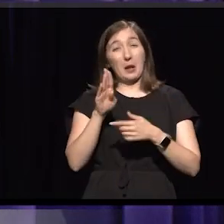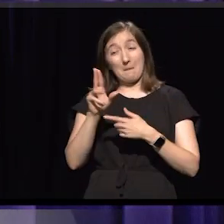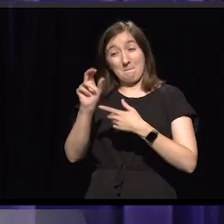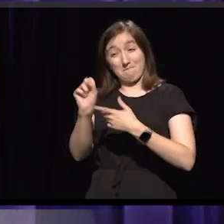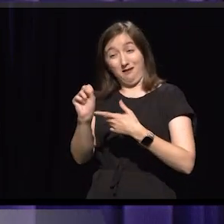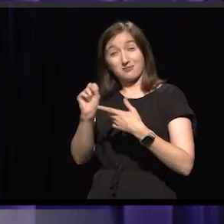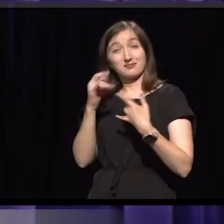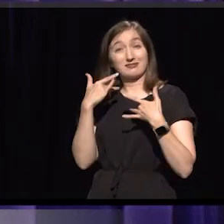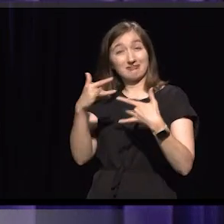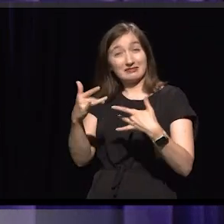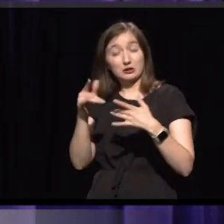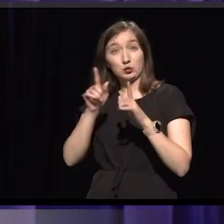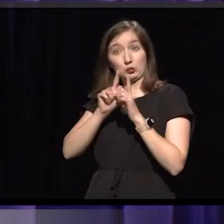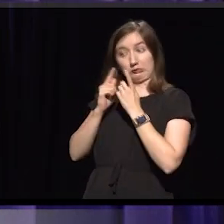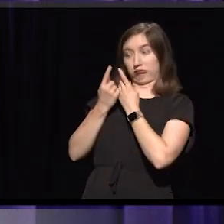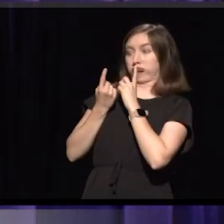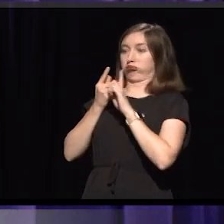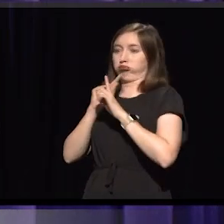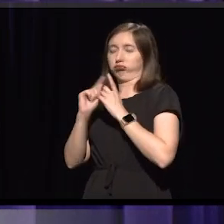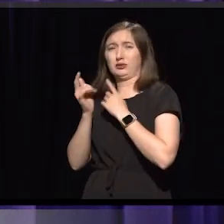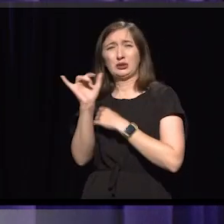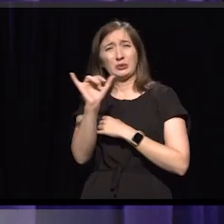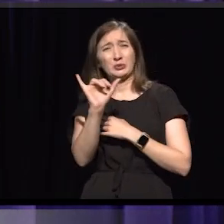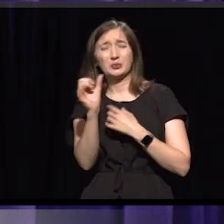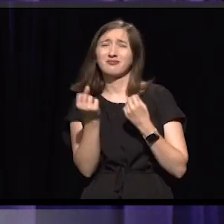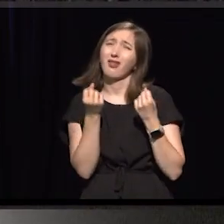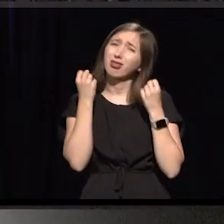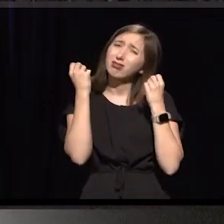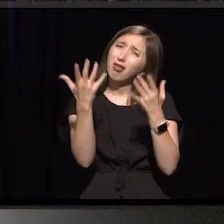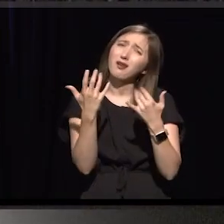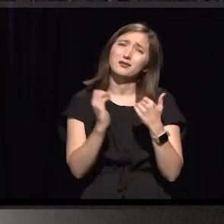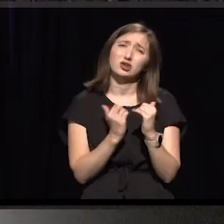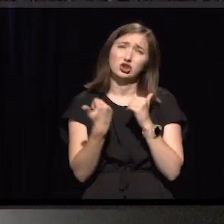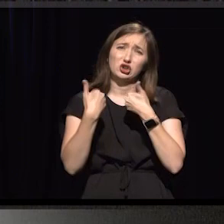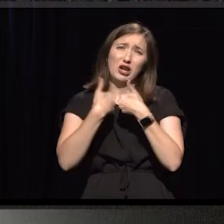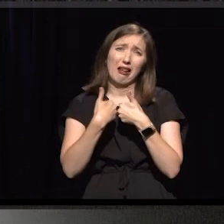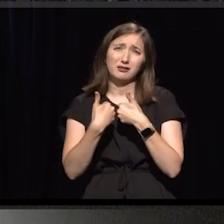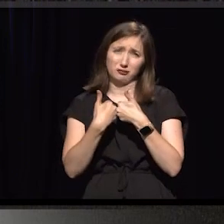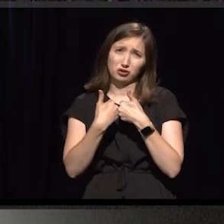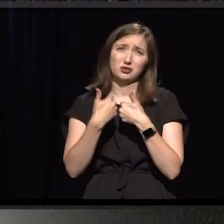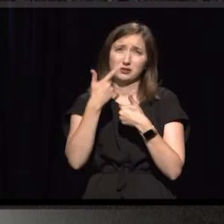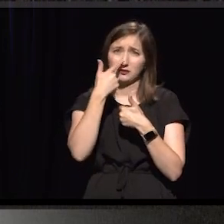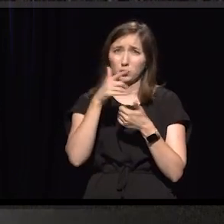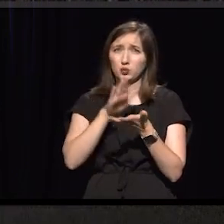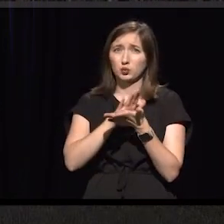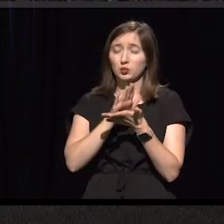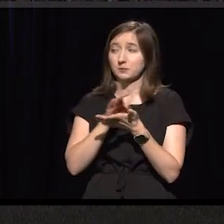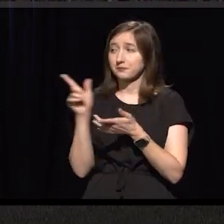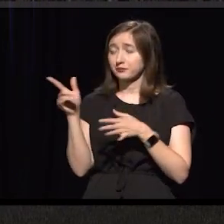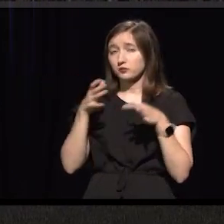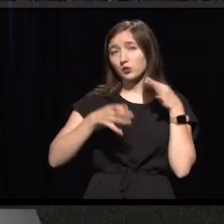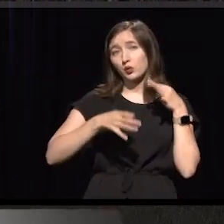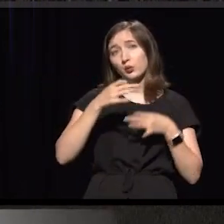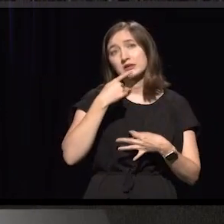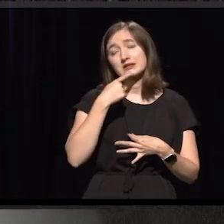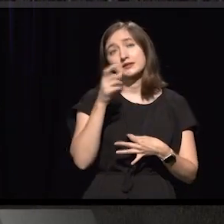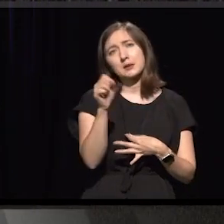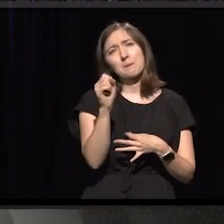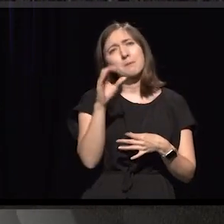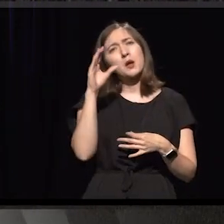some special challenges around schools. I know the Boys and Girls Club is looking at a program, and I think